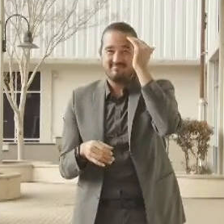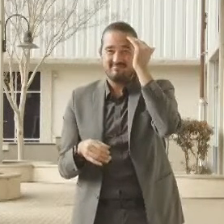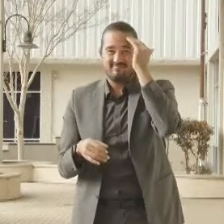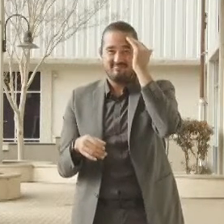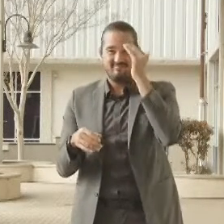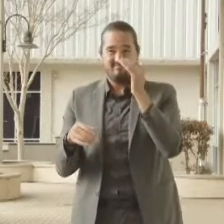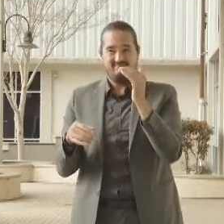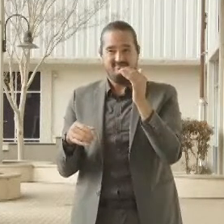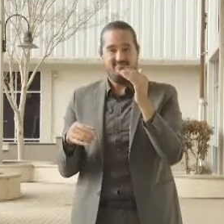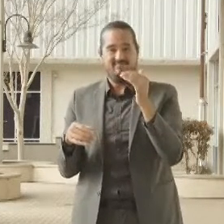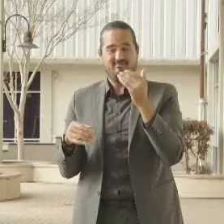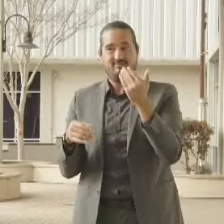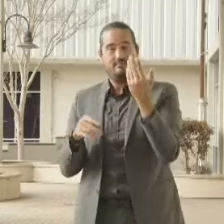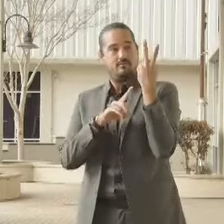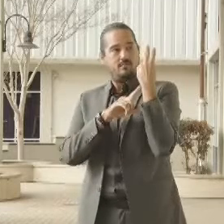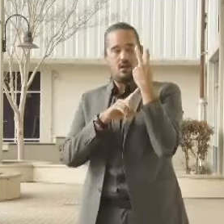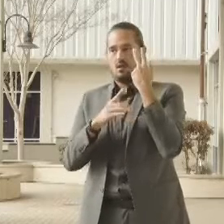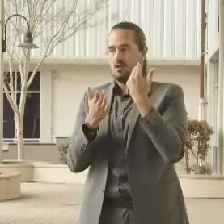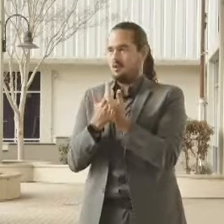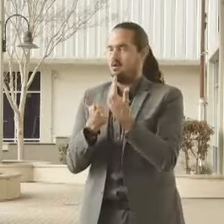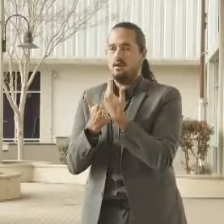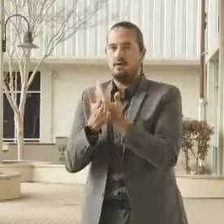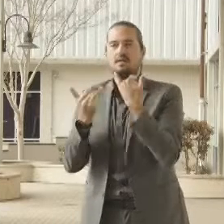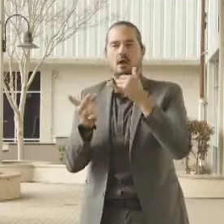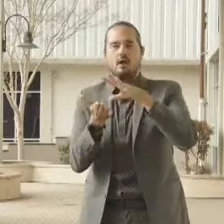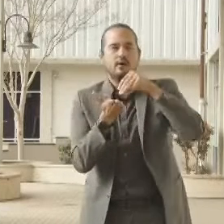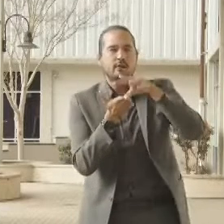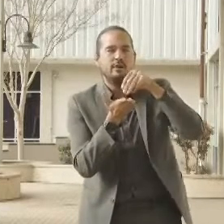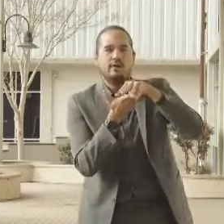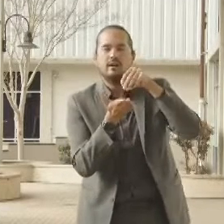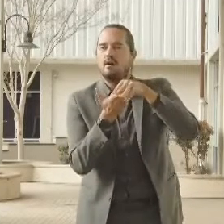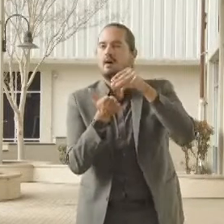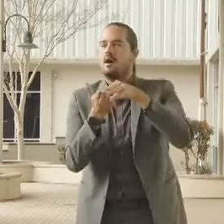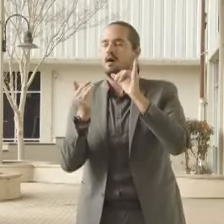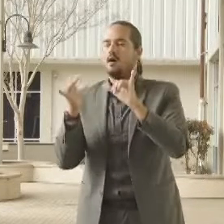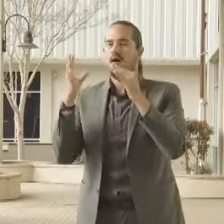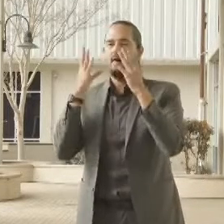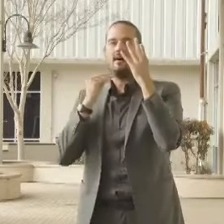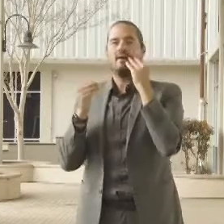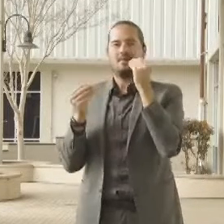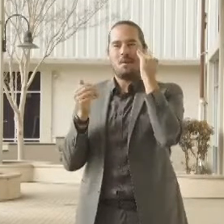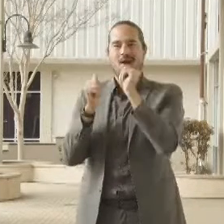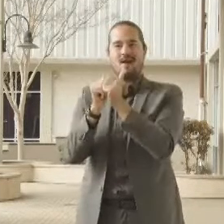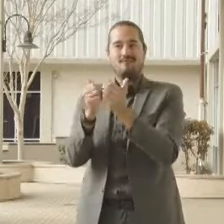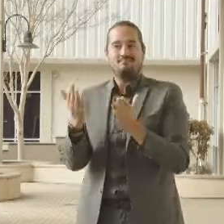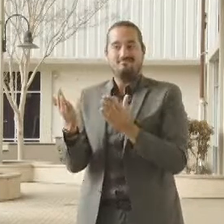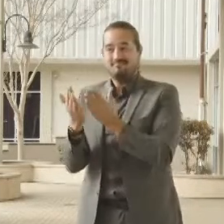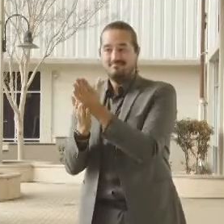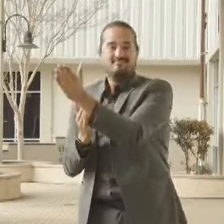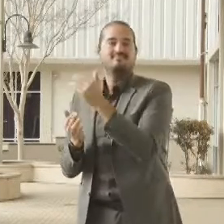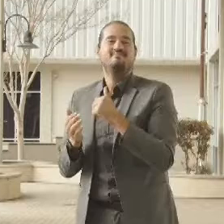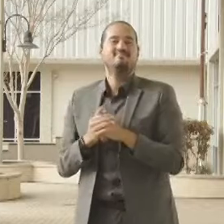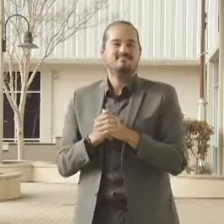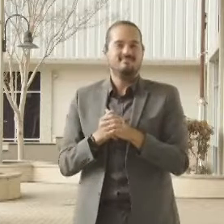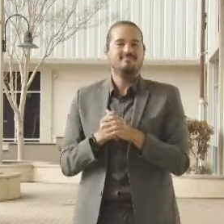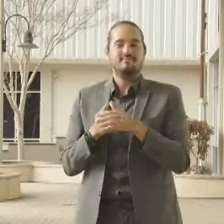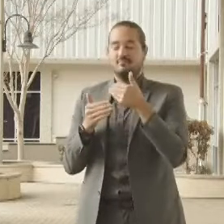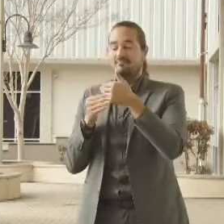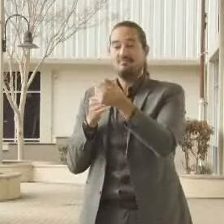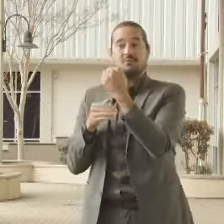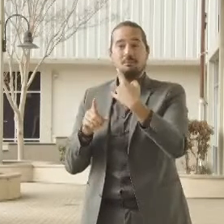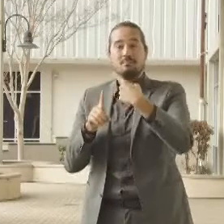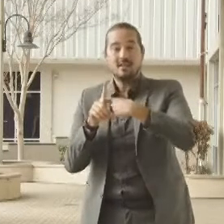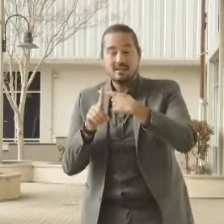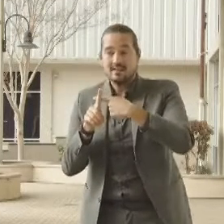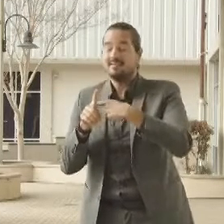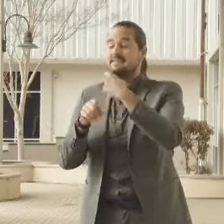2 years ago when we announced our first case. I think in the months and perhaps years ahead, what we can